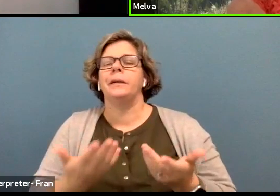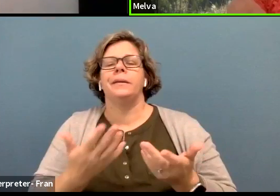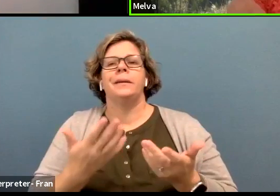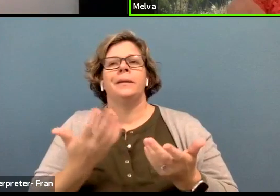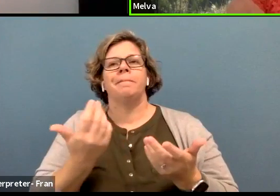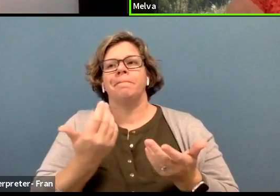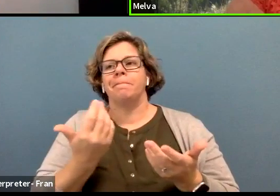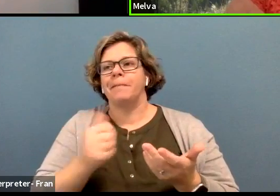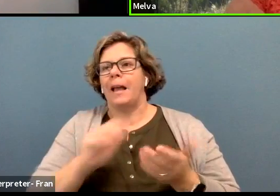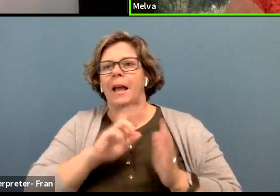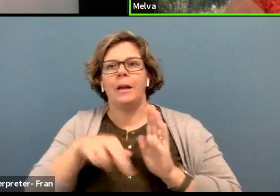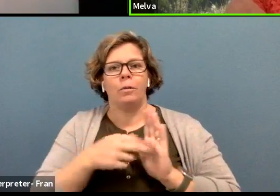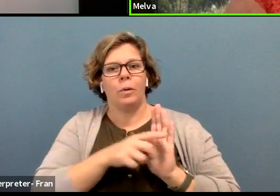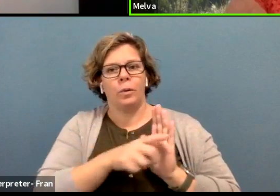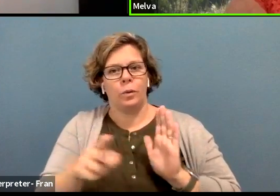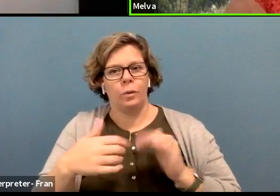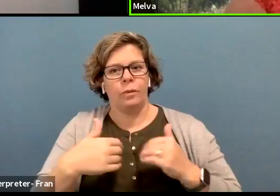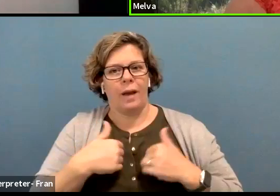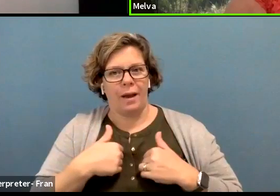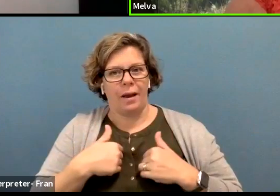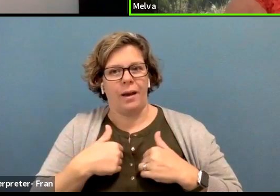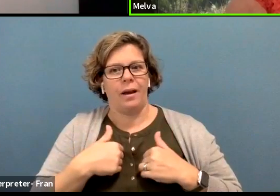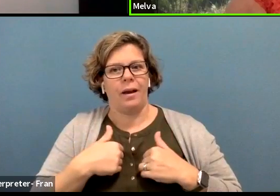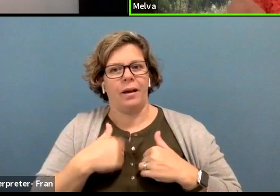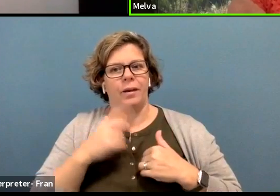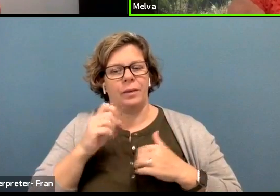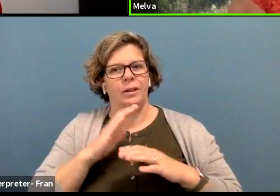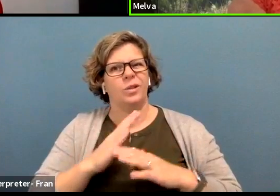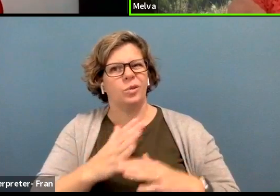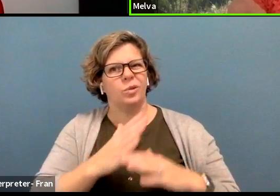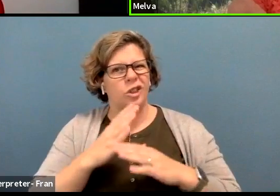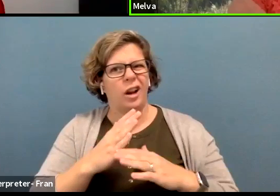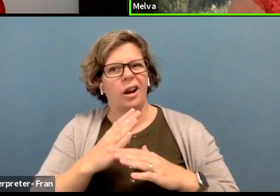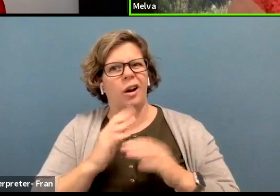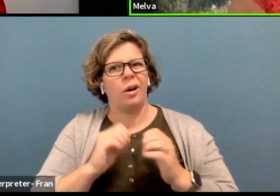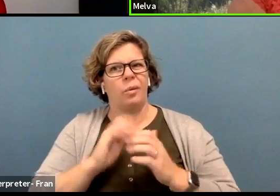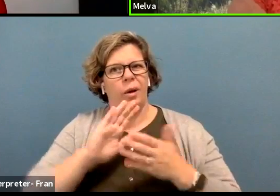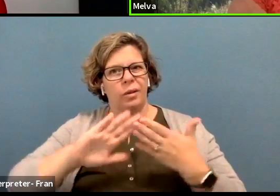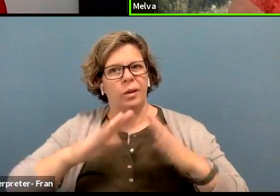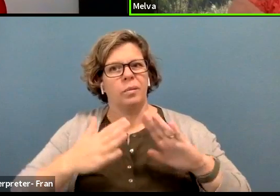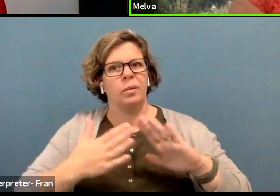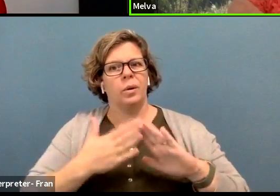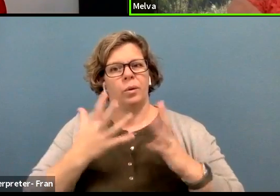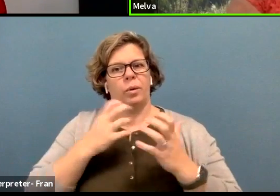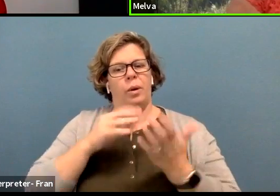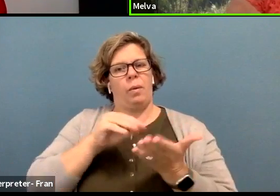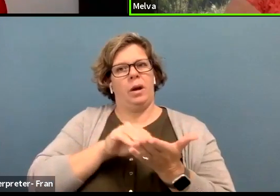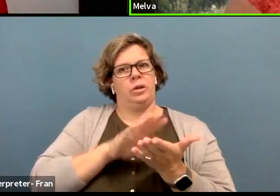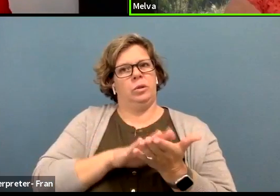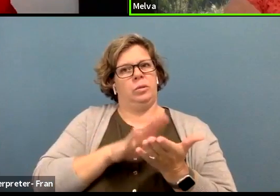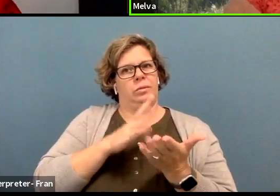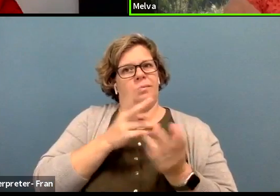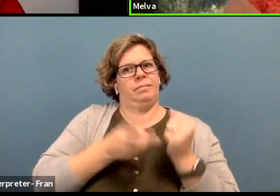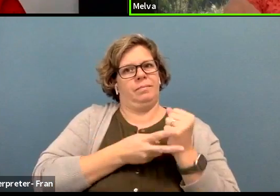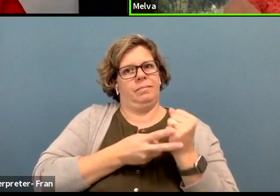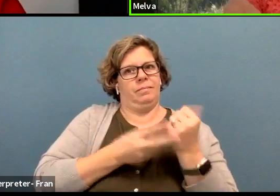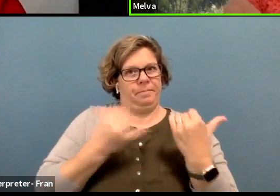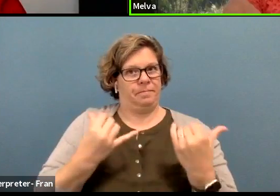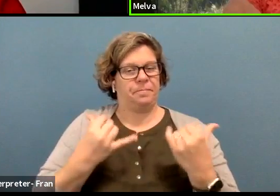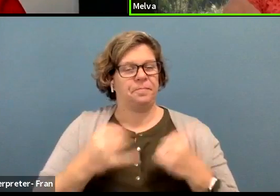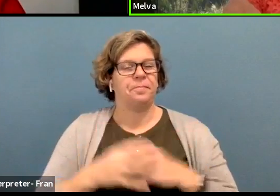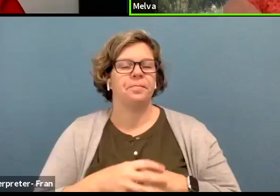that we really need to share with other people, this is what we're wanting to record right now.